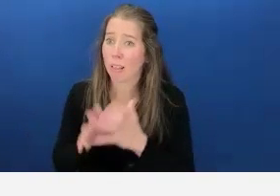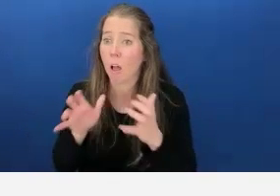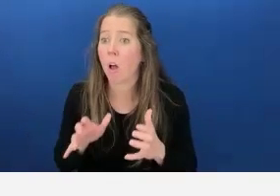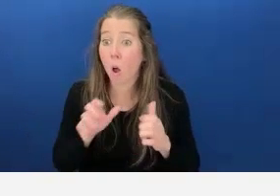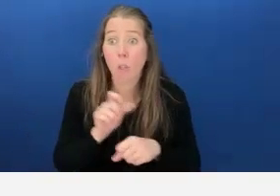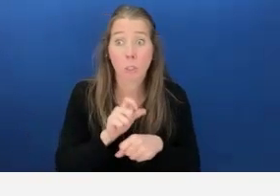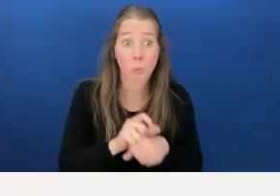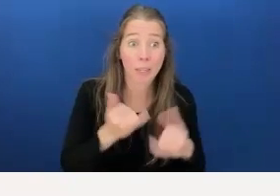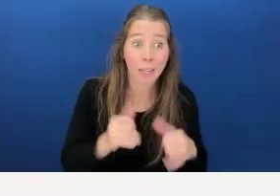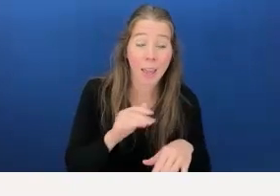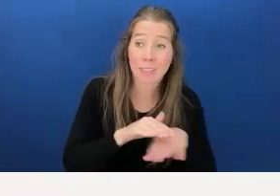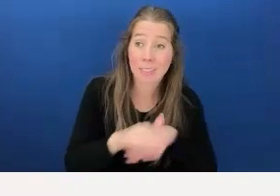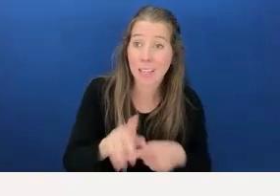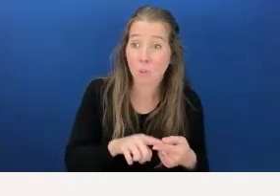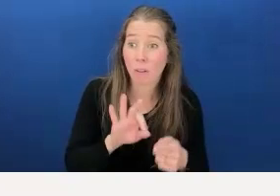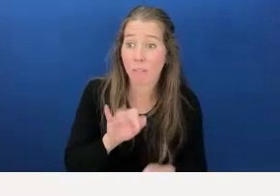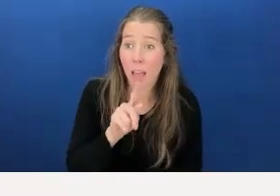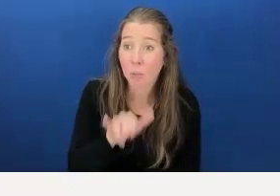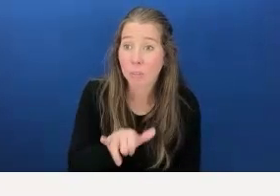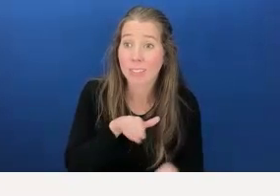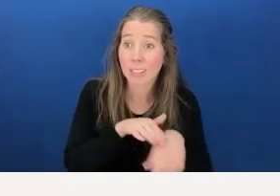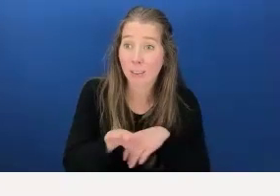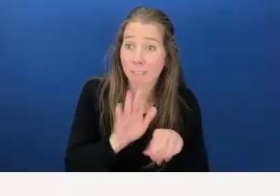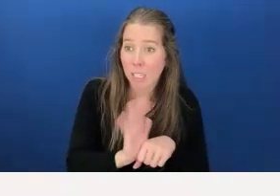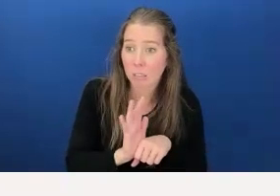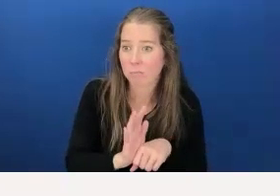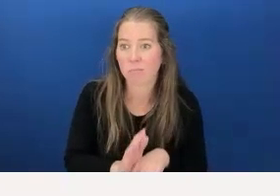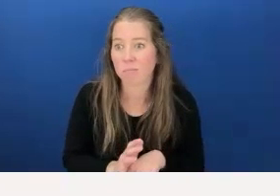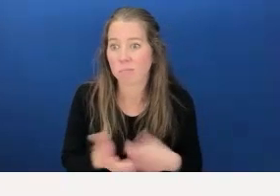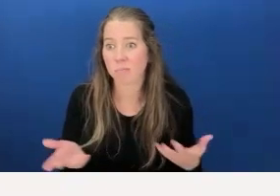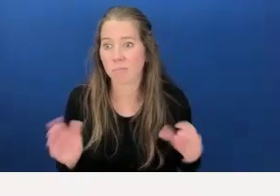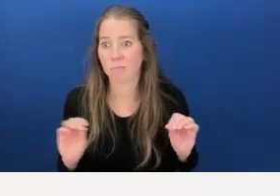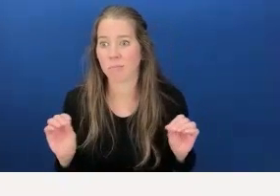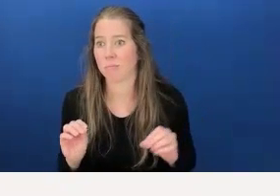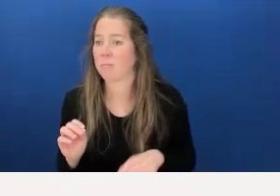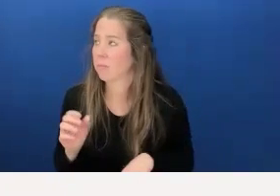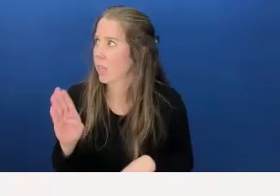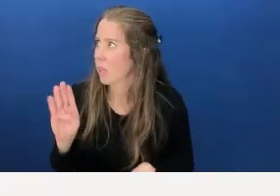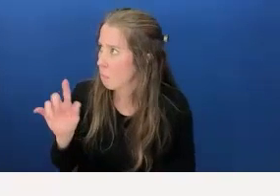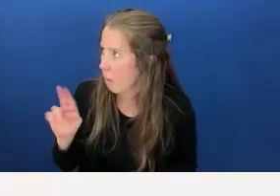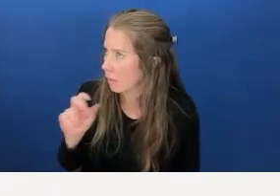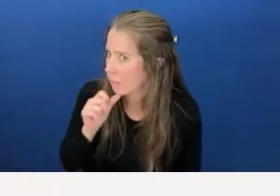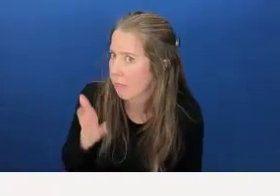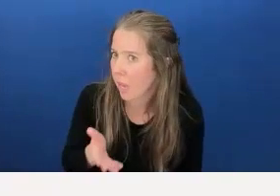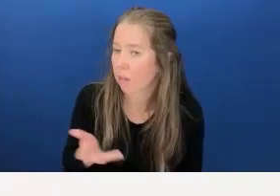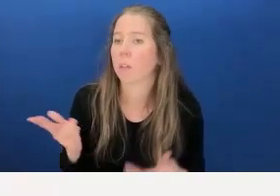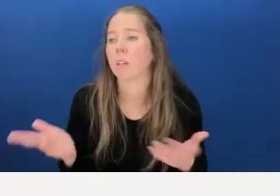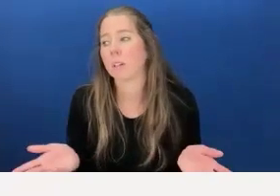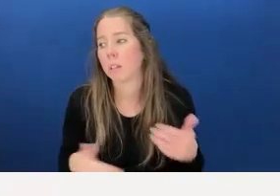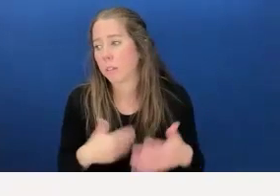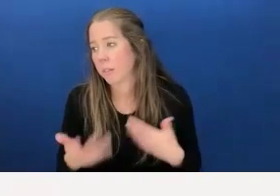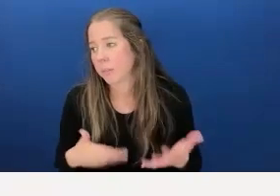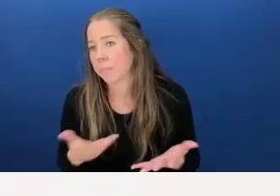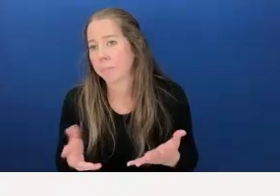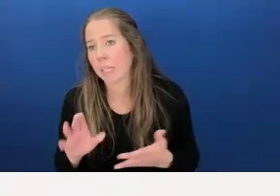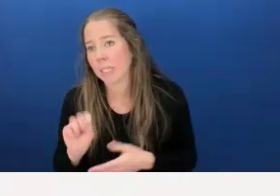working now. So I sent it out to faculty. Oh, you can submit your video. It's working now. I don't see the button. Oh, and so it was their settings